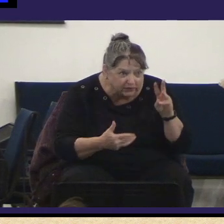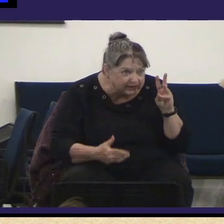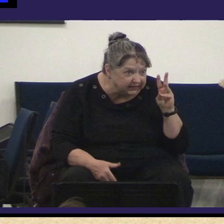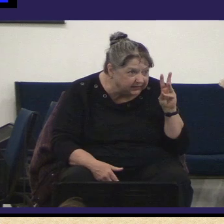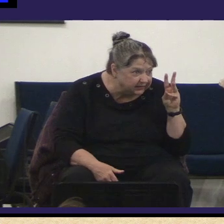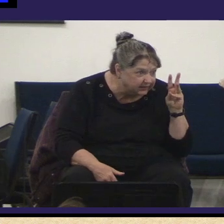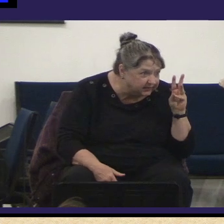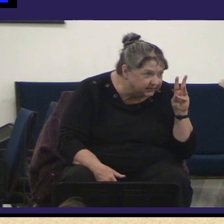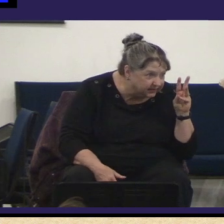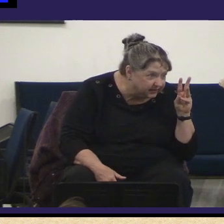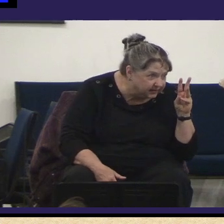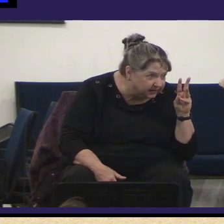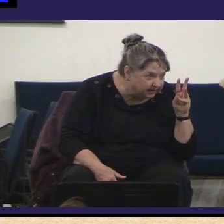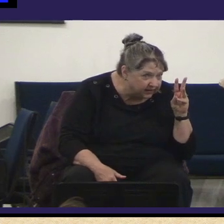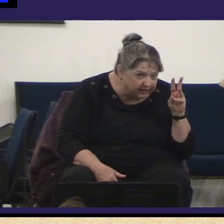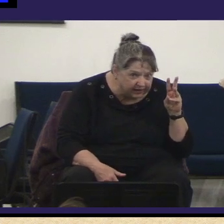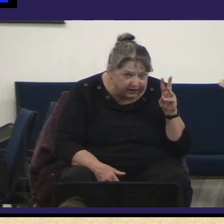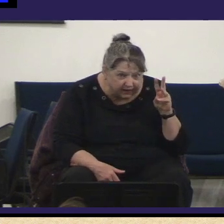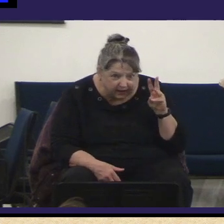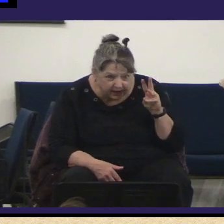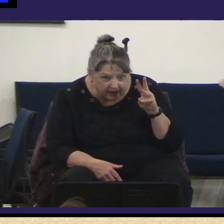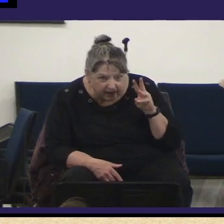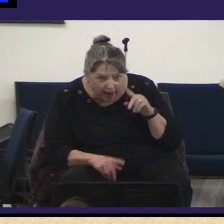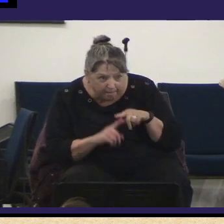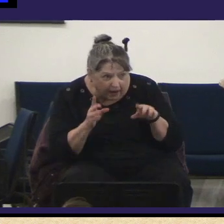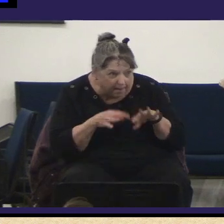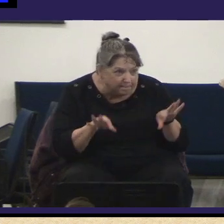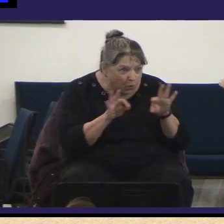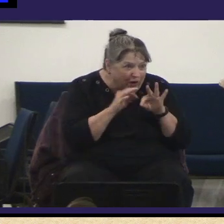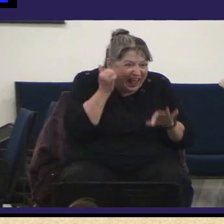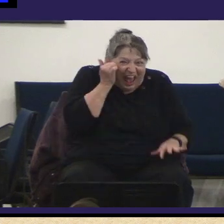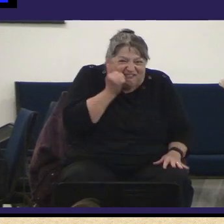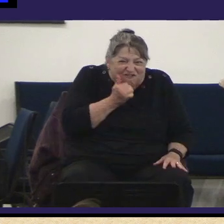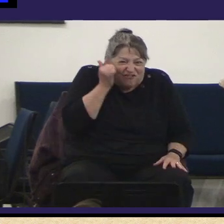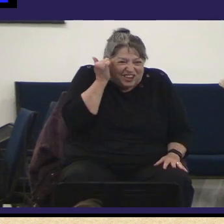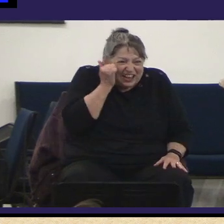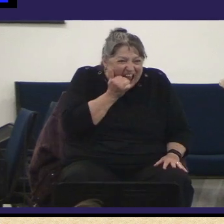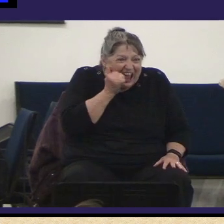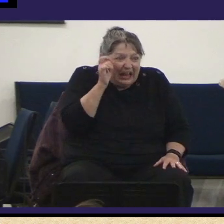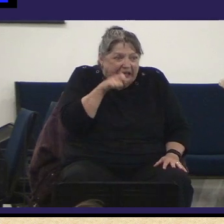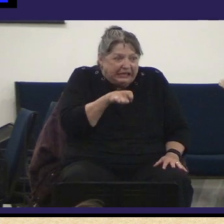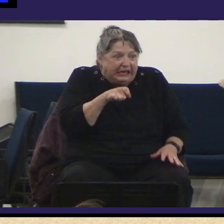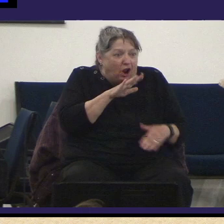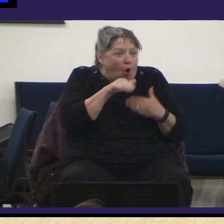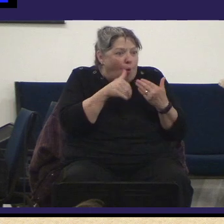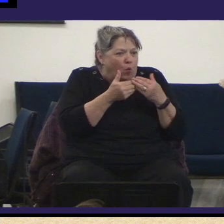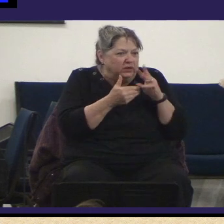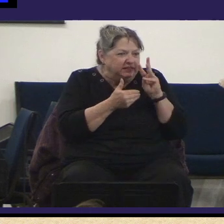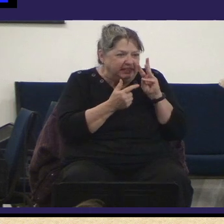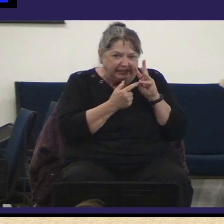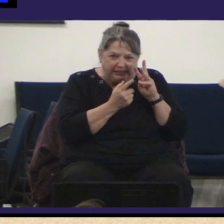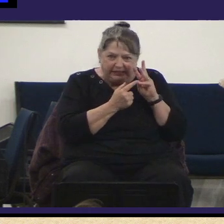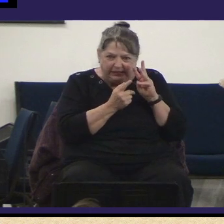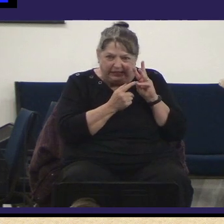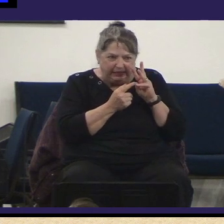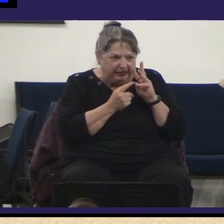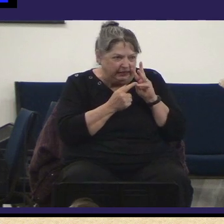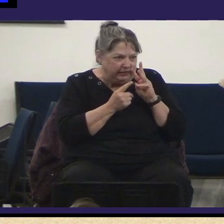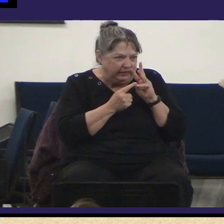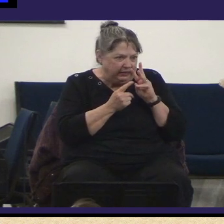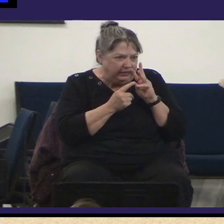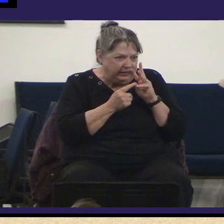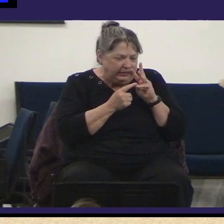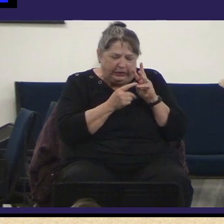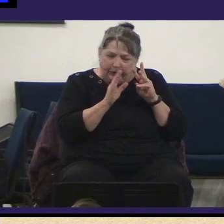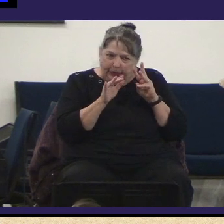matters, that you have them on every single day. That's what matters. That whether you put them on or claim they're